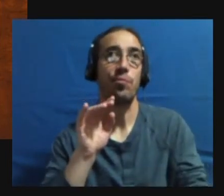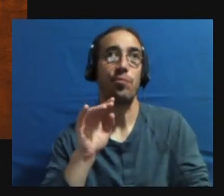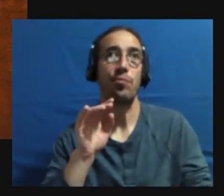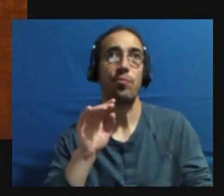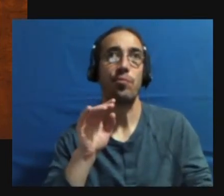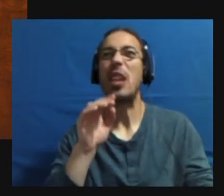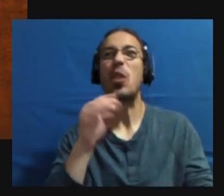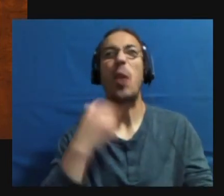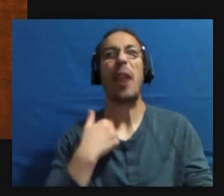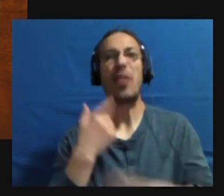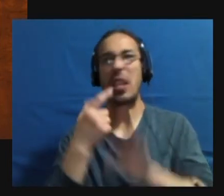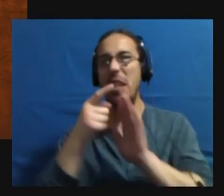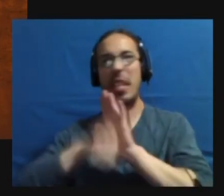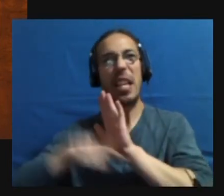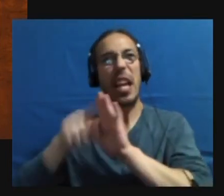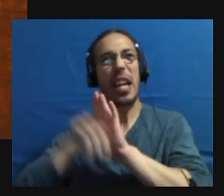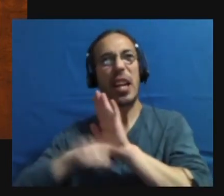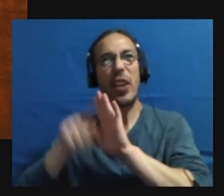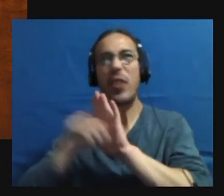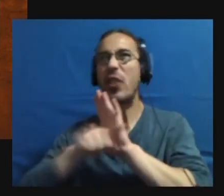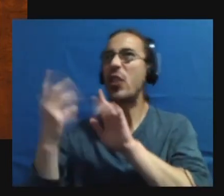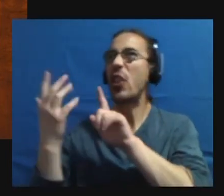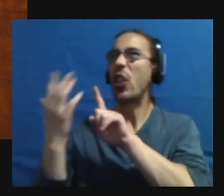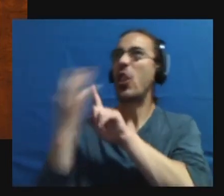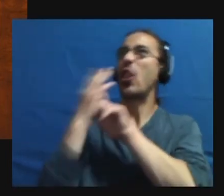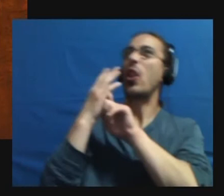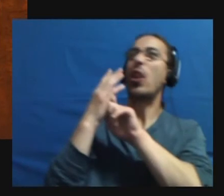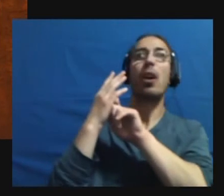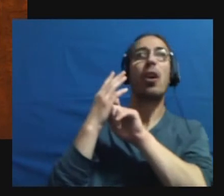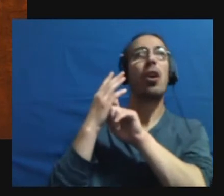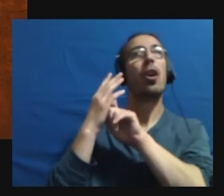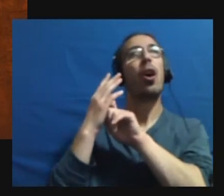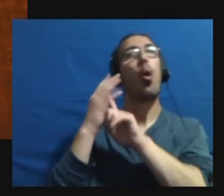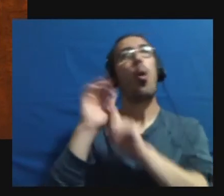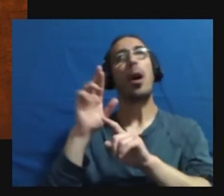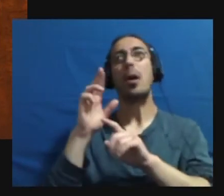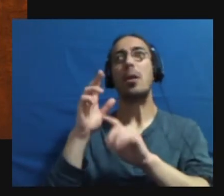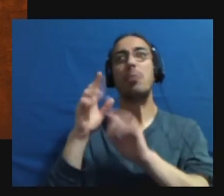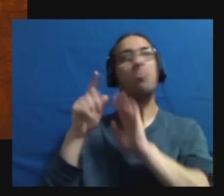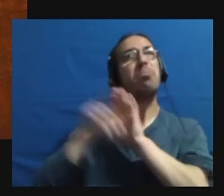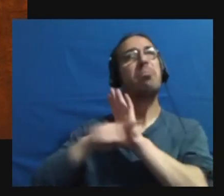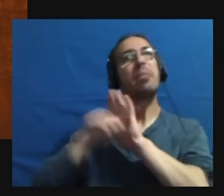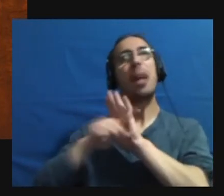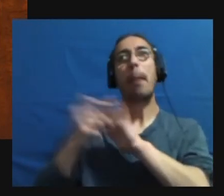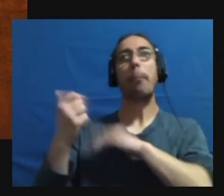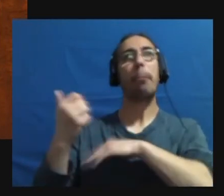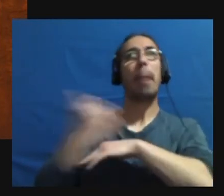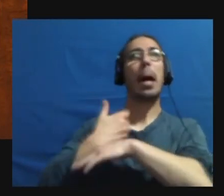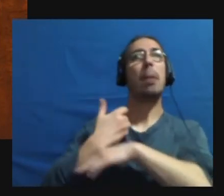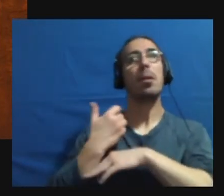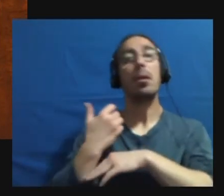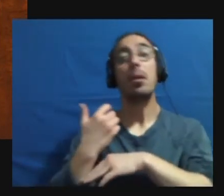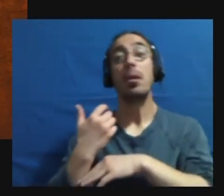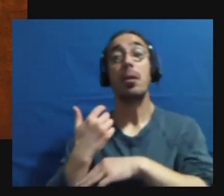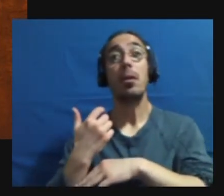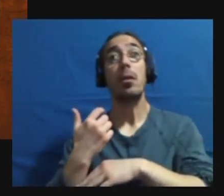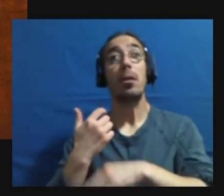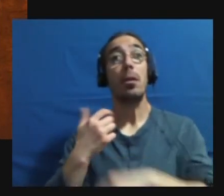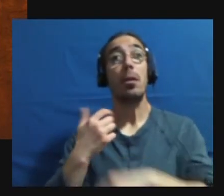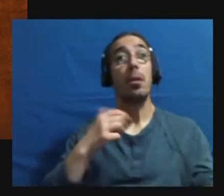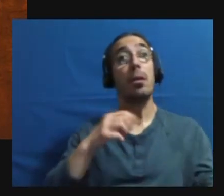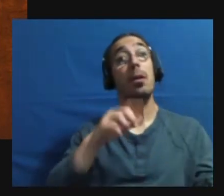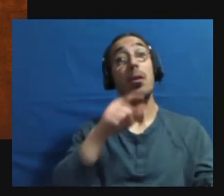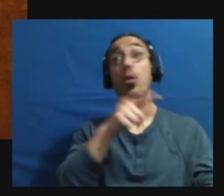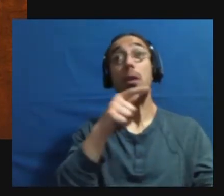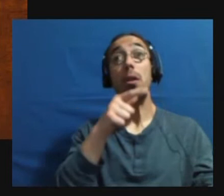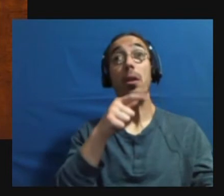negative, malicious intent projected onto you. I mean, Matthew Rushing got a 50-year prison sentence for